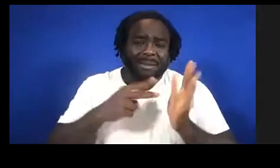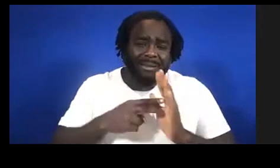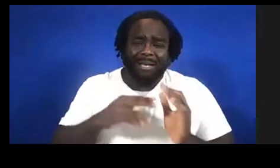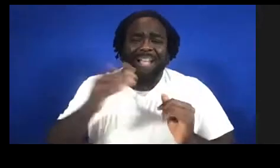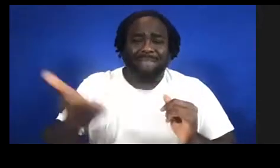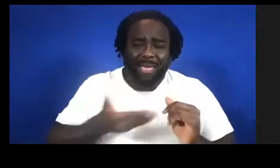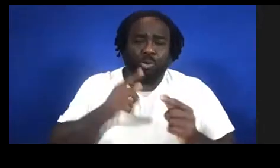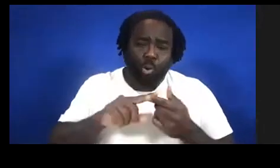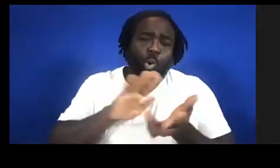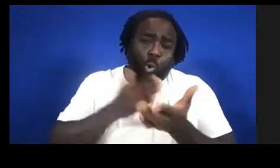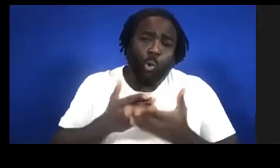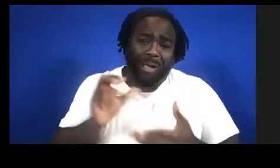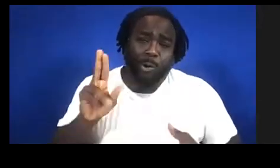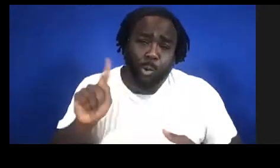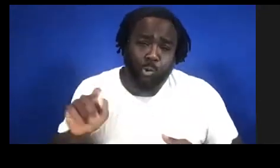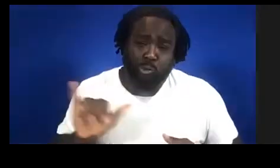his stuff.